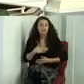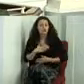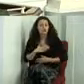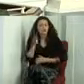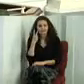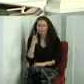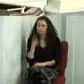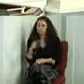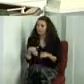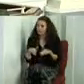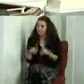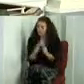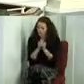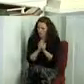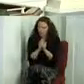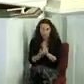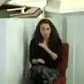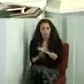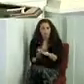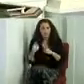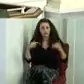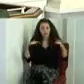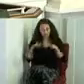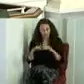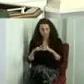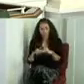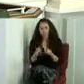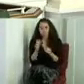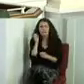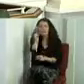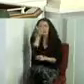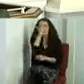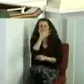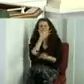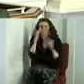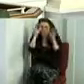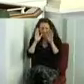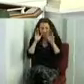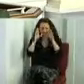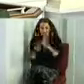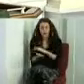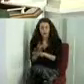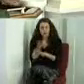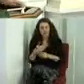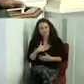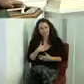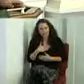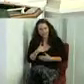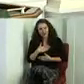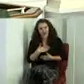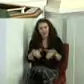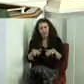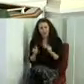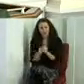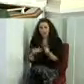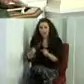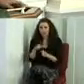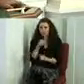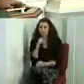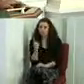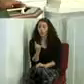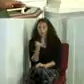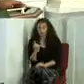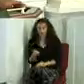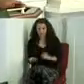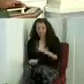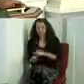to welcome you to worship this morning as we gather on this beautiful Sunday morning. It's a joy and a delight to welcome you not only on the lower level this